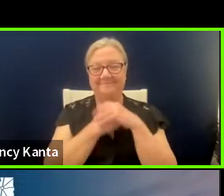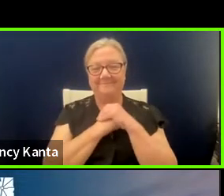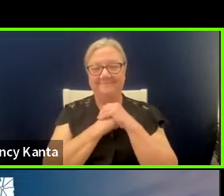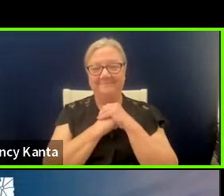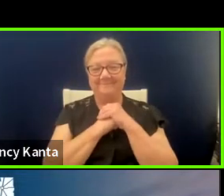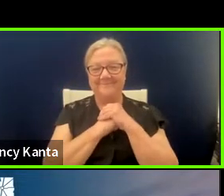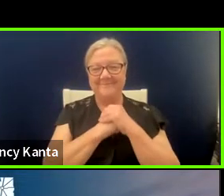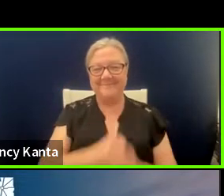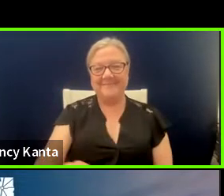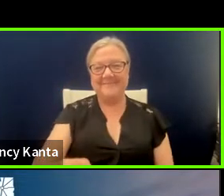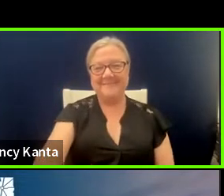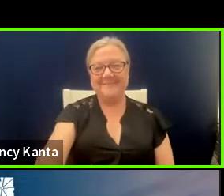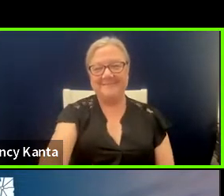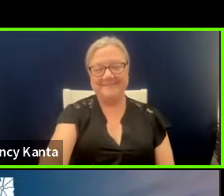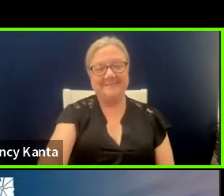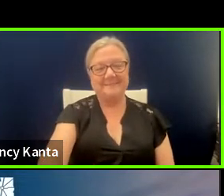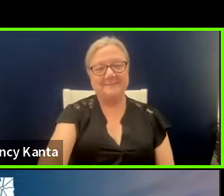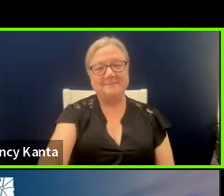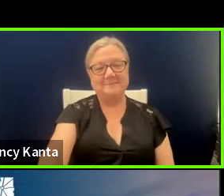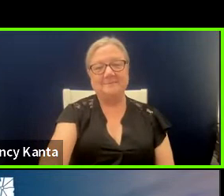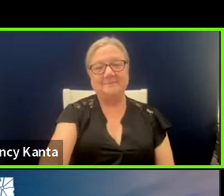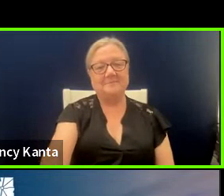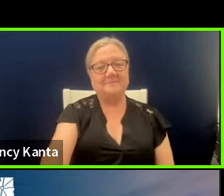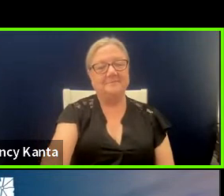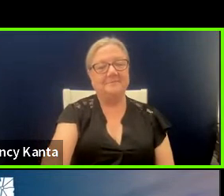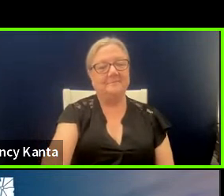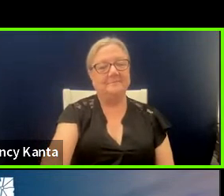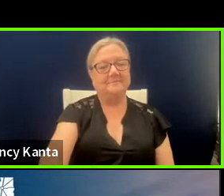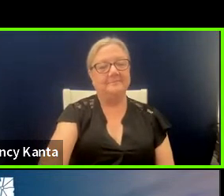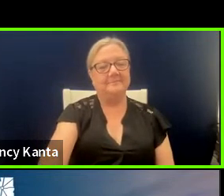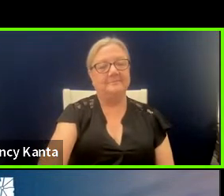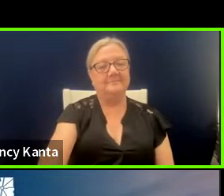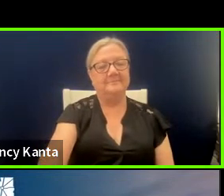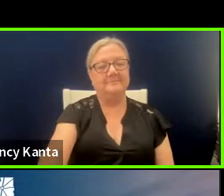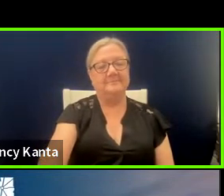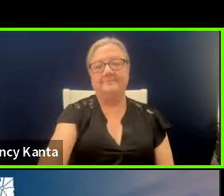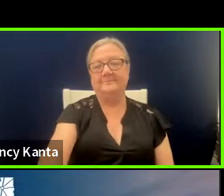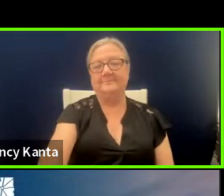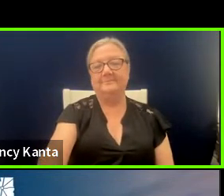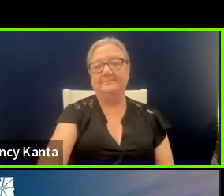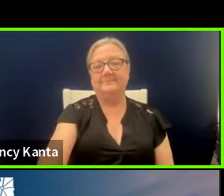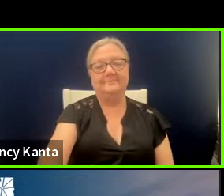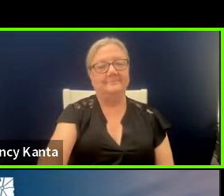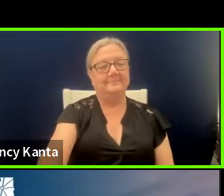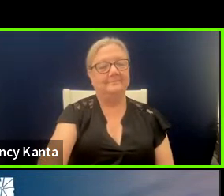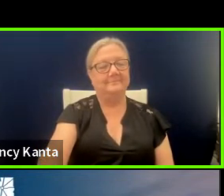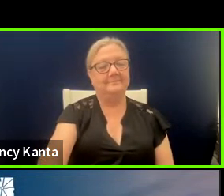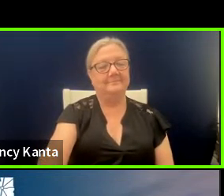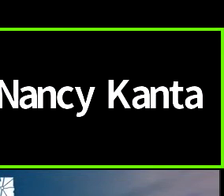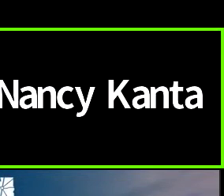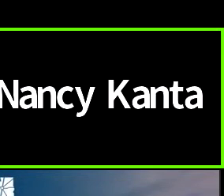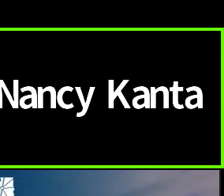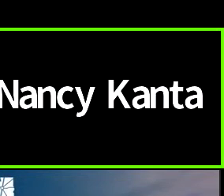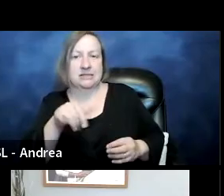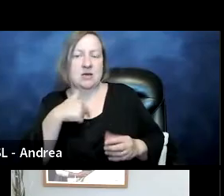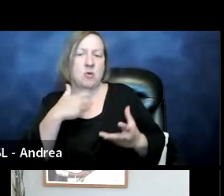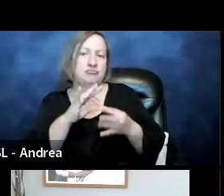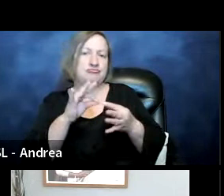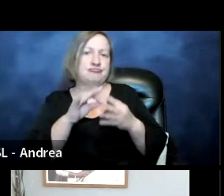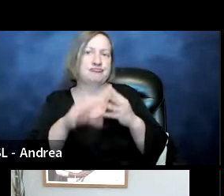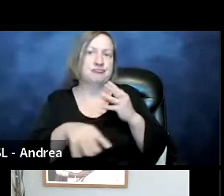Casey, we're going to lean in there. Saw you unmute. I did want to say one other thing, which is we're asking our